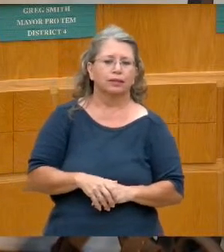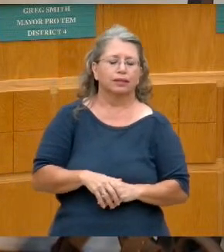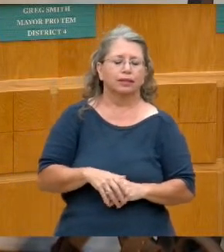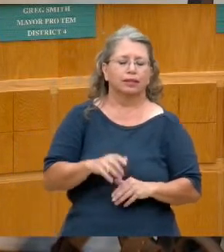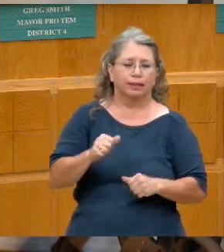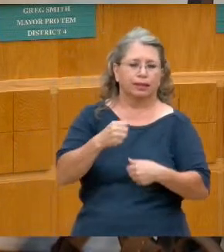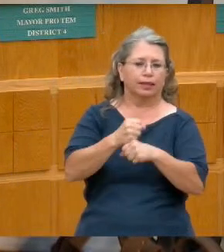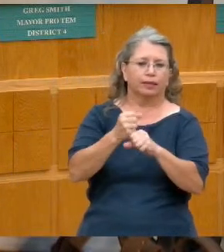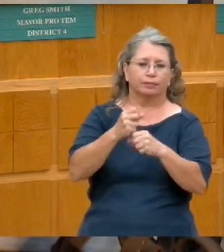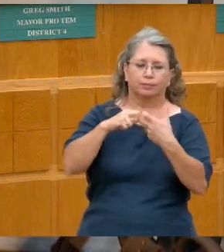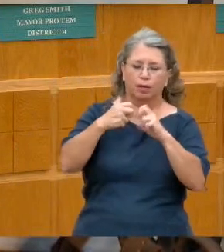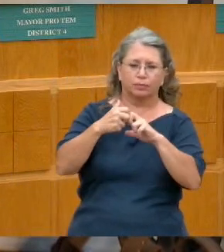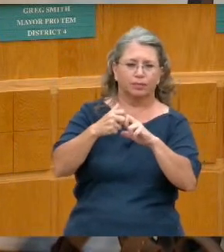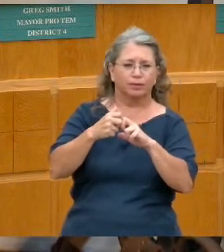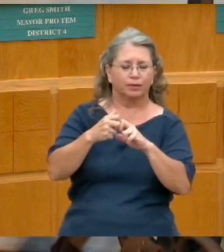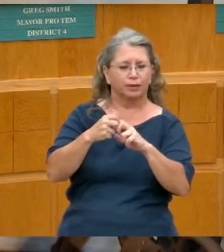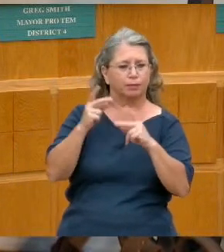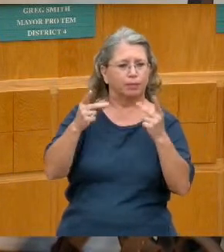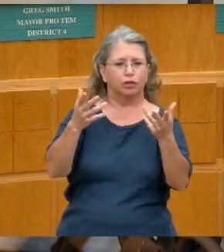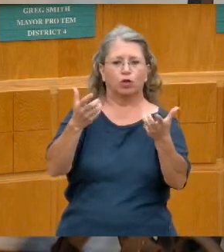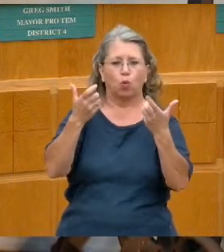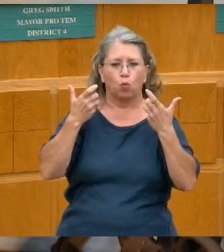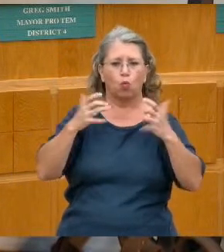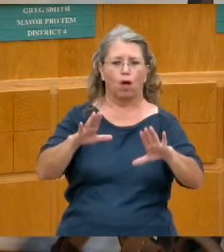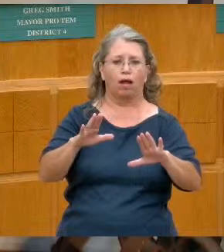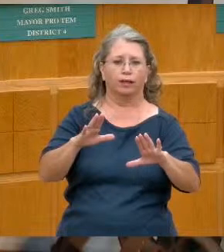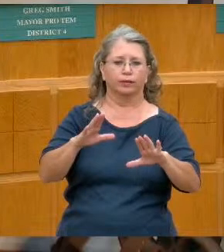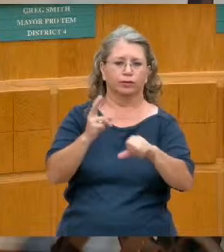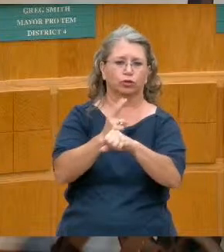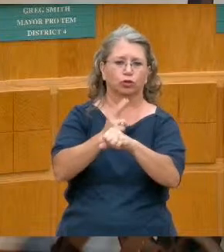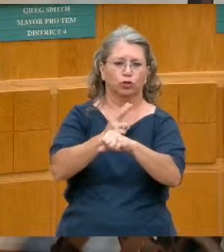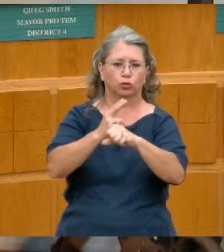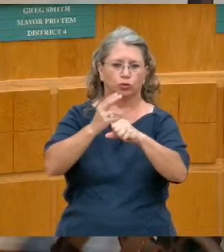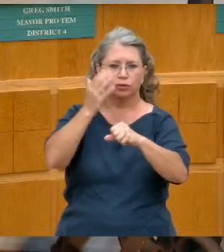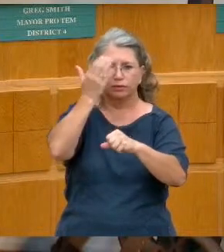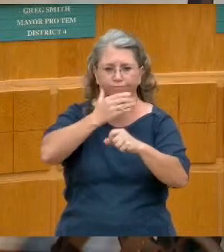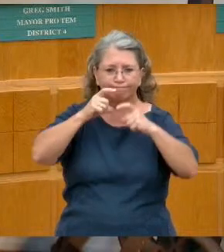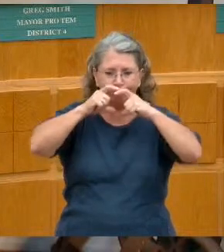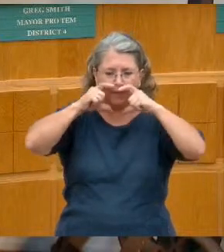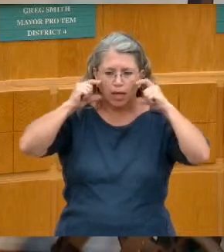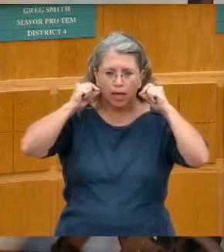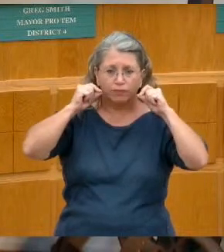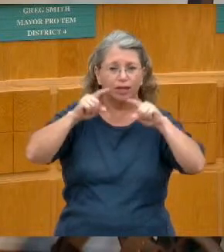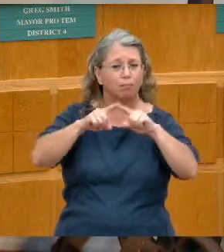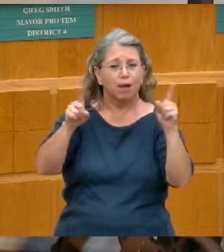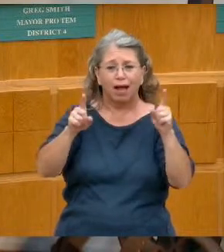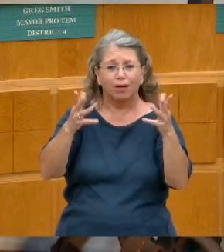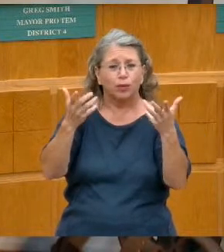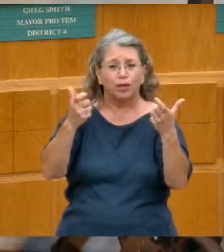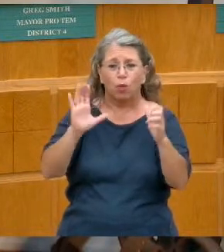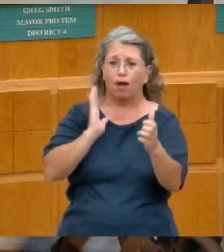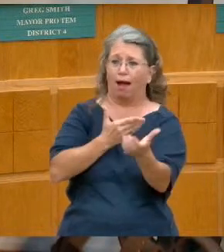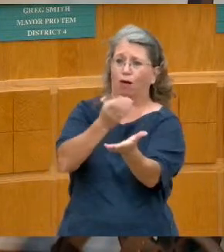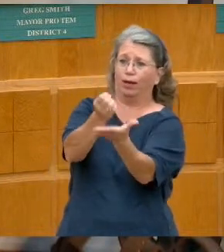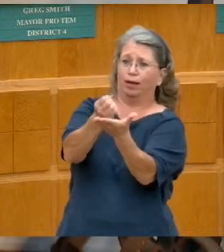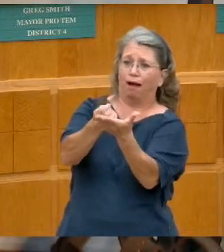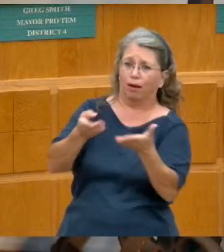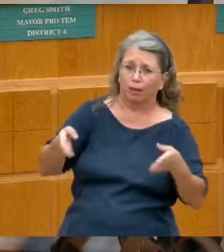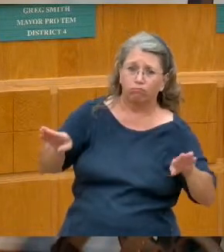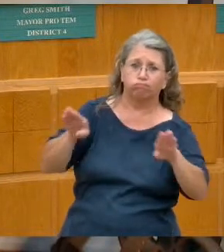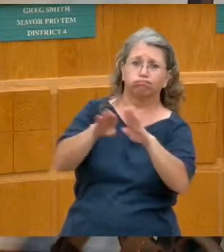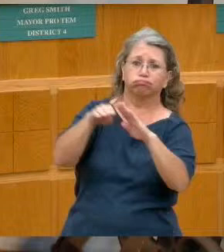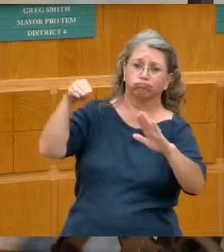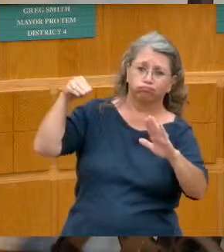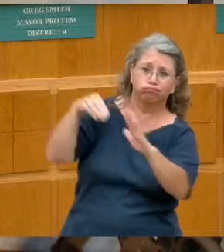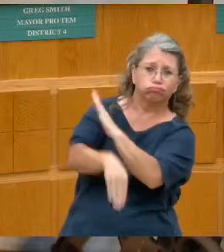problems. Nobody wants to wear face coverings, but nobody wants our economy to close either. And most businesses don't want